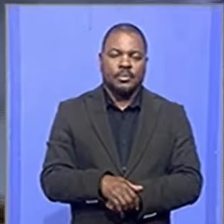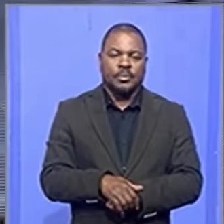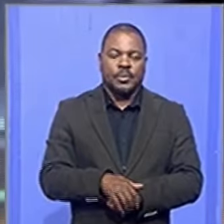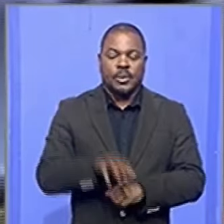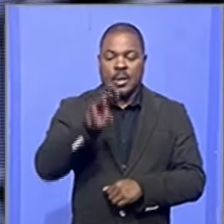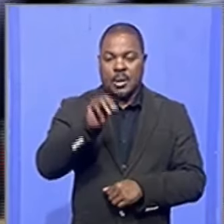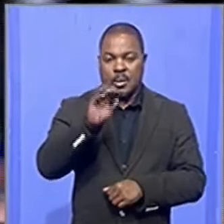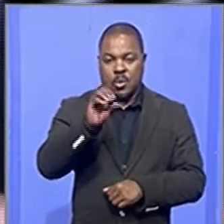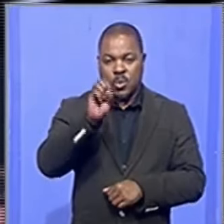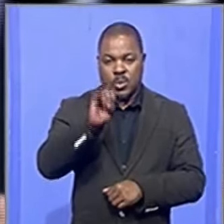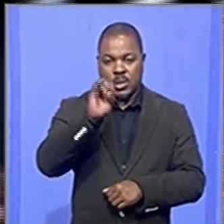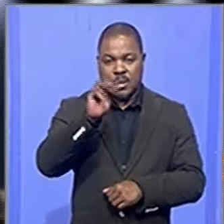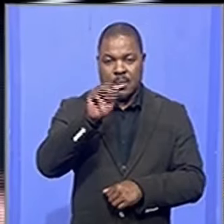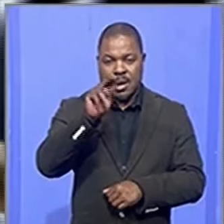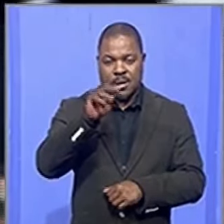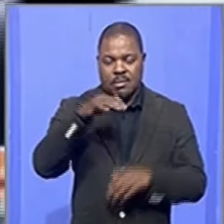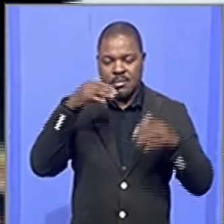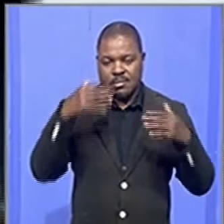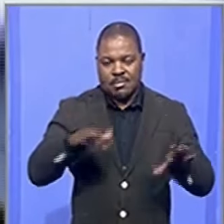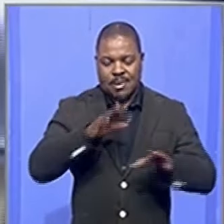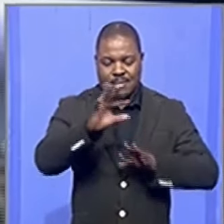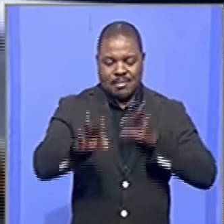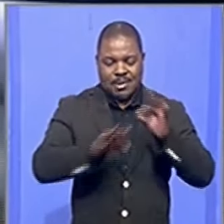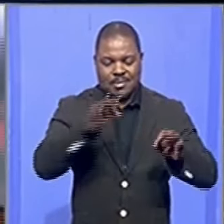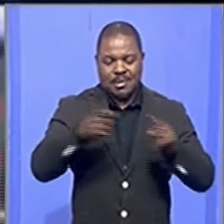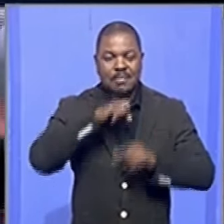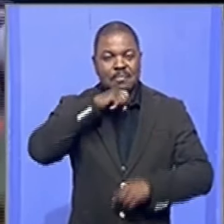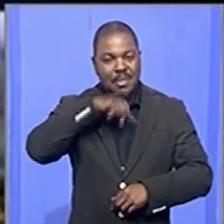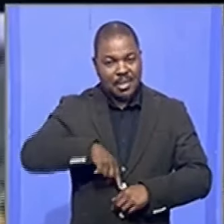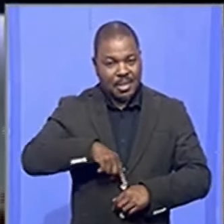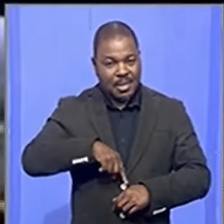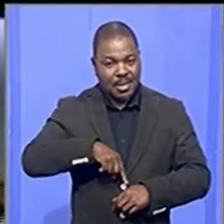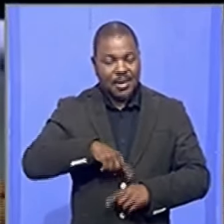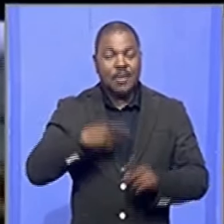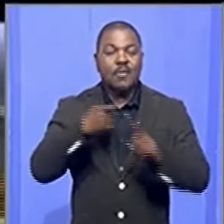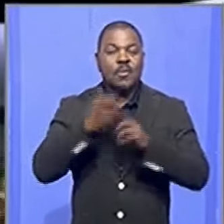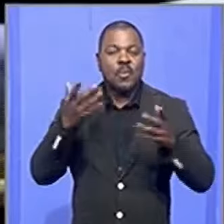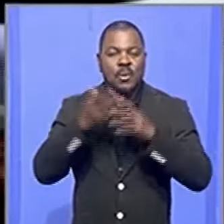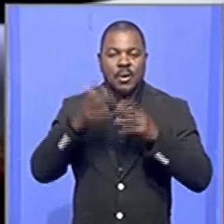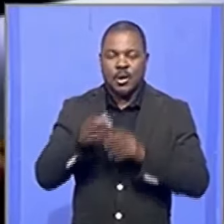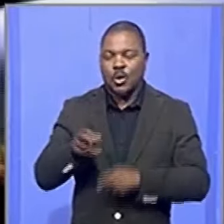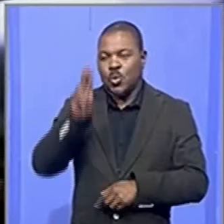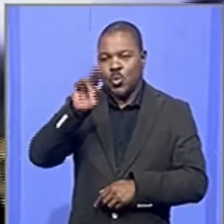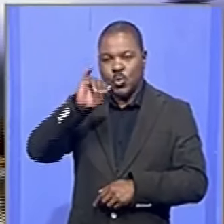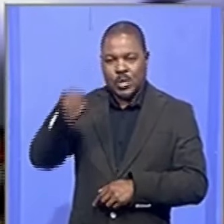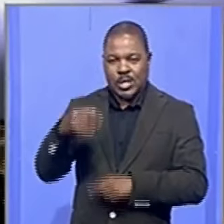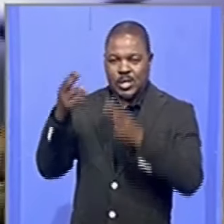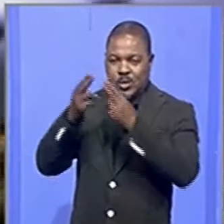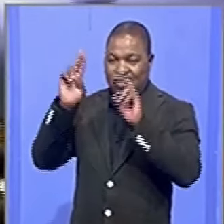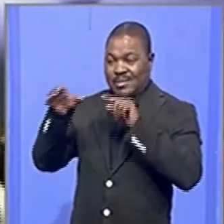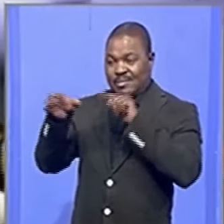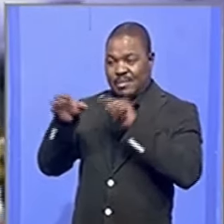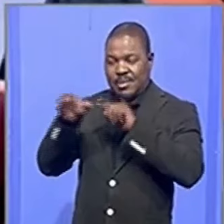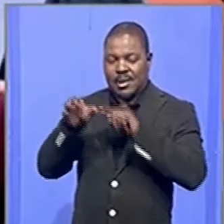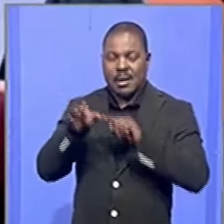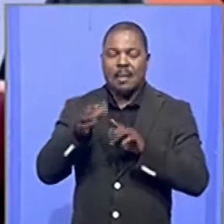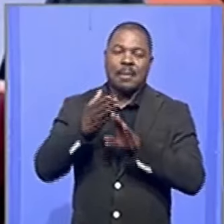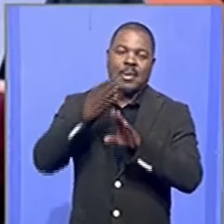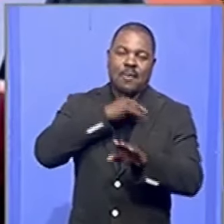Mosimane o humane mpho ya letšatši la gagwe la matswalo go tšwa go University of Johannesburg pele ga